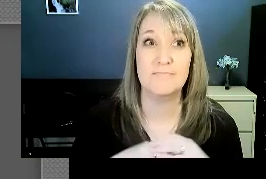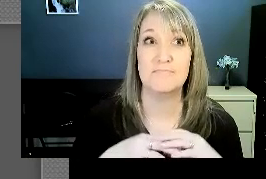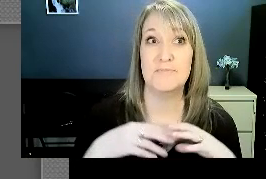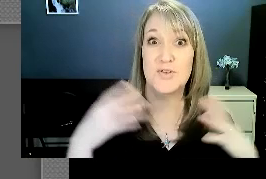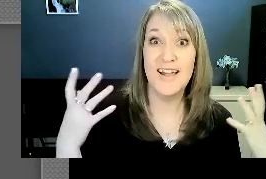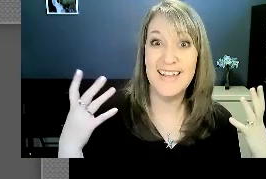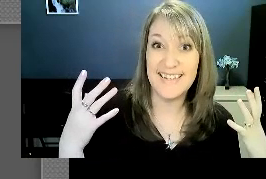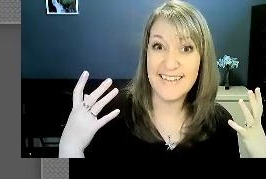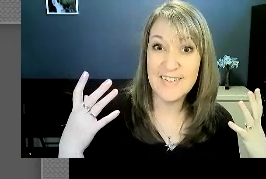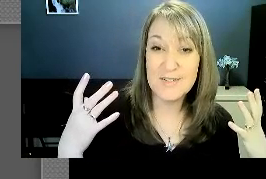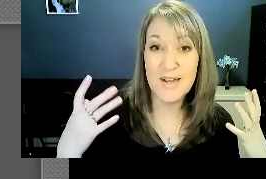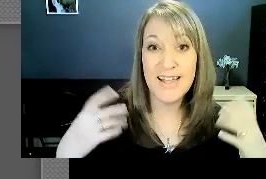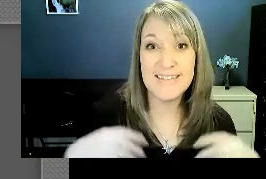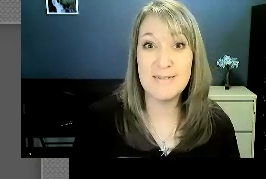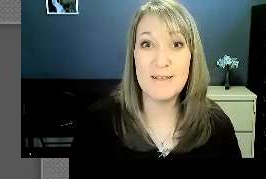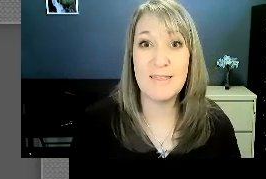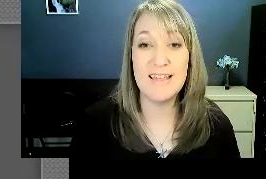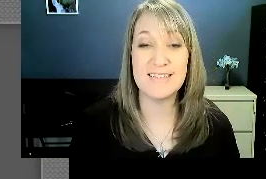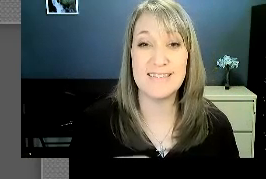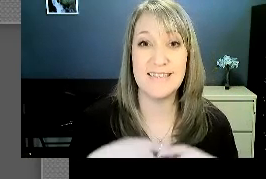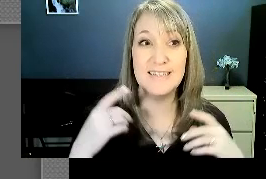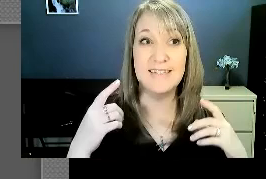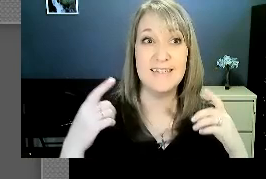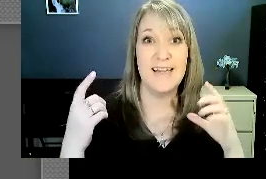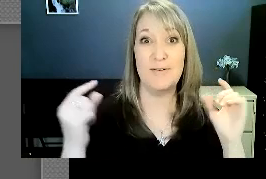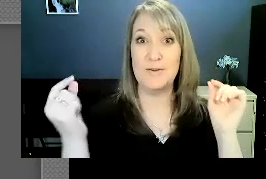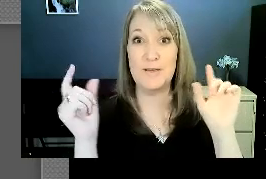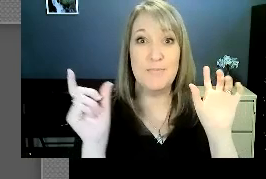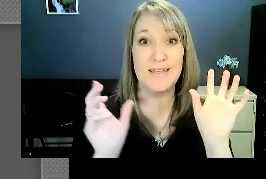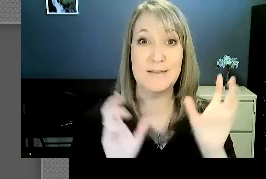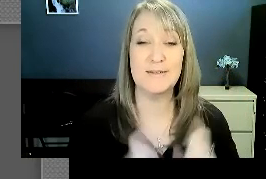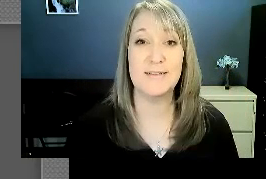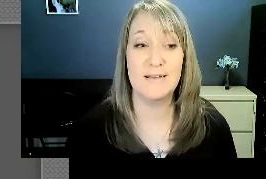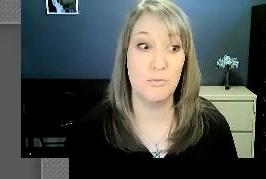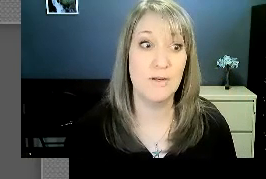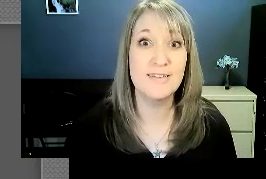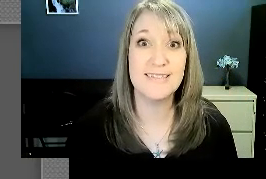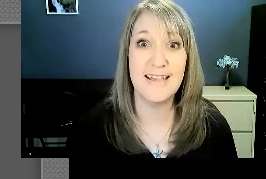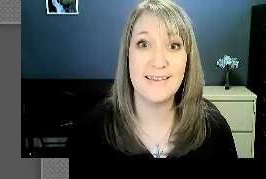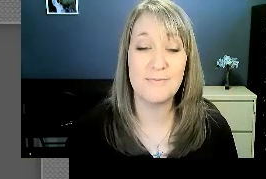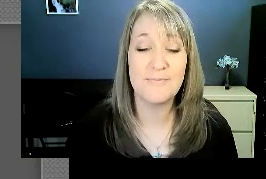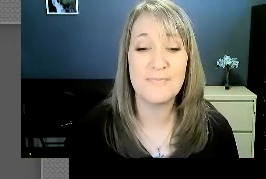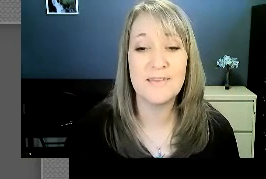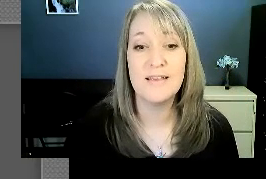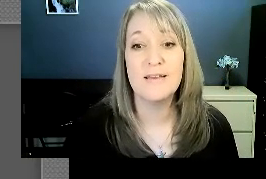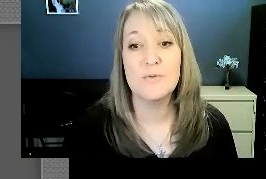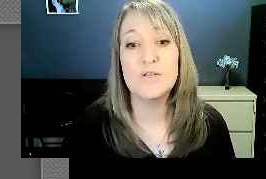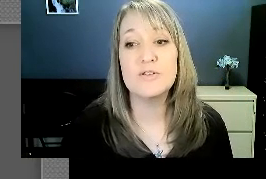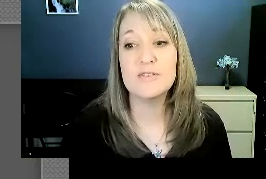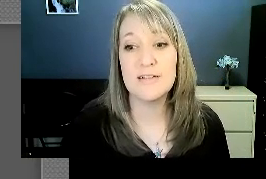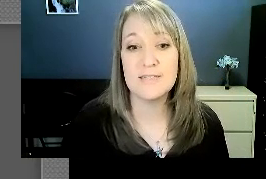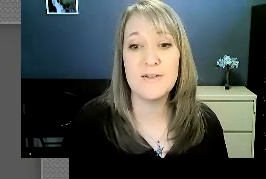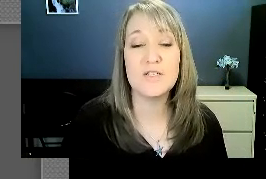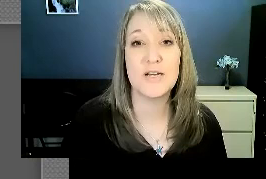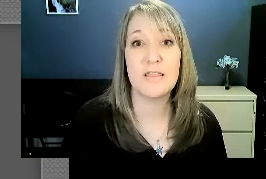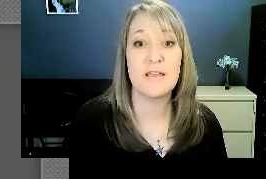then try it. Give it a try. See what you think. See how you can make it look like what it looks like. When you